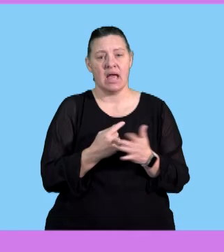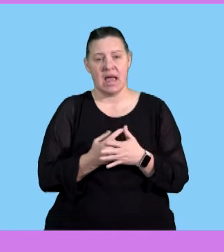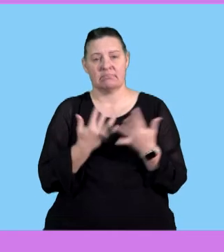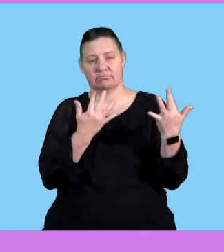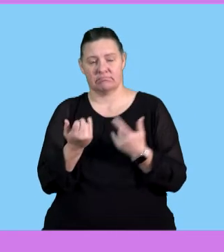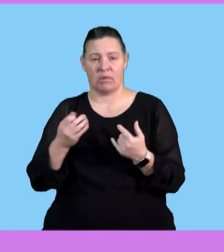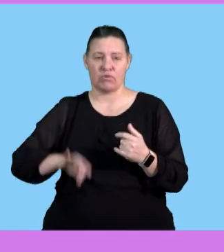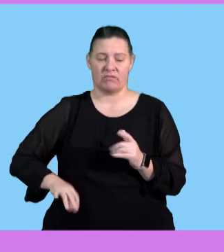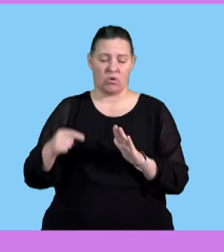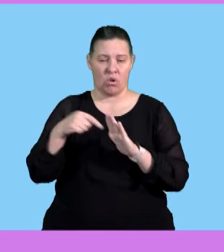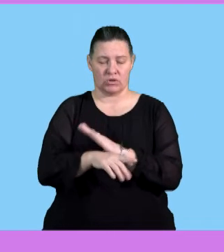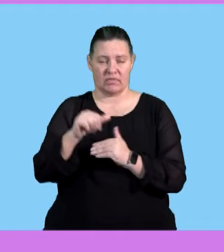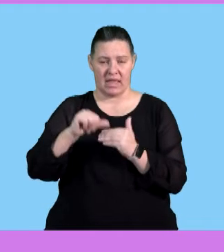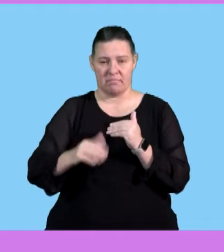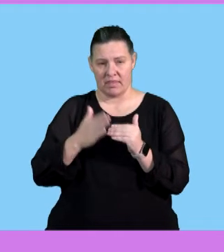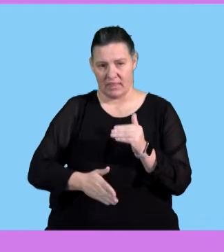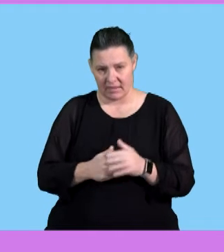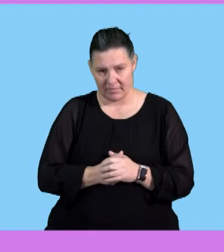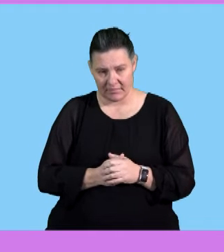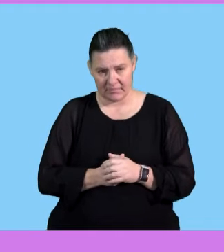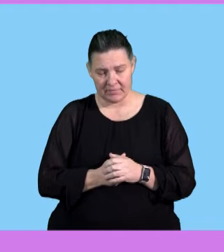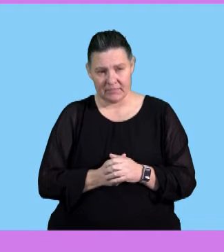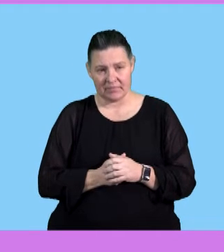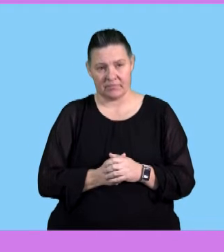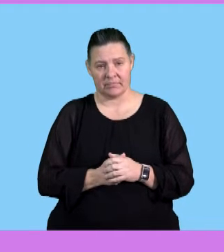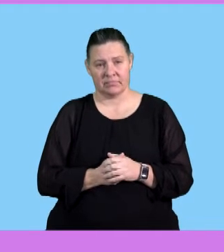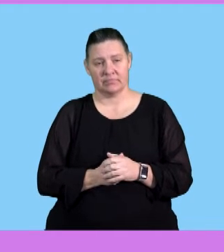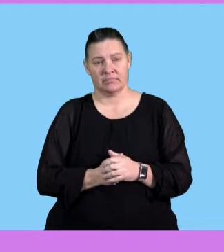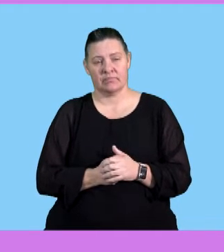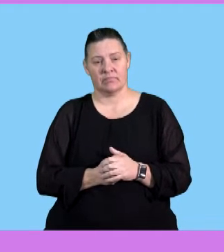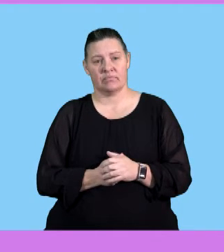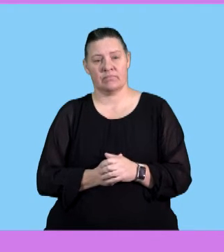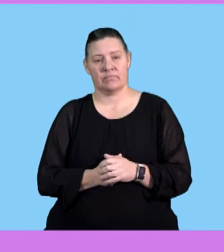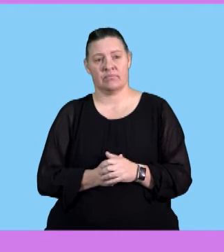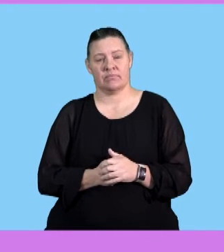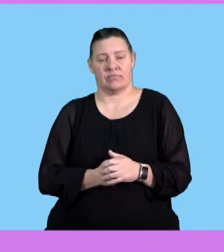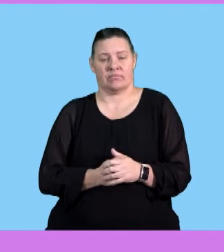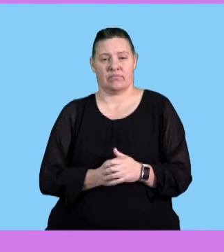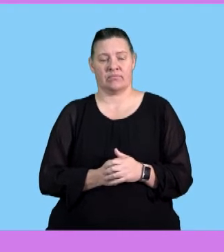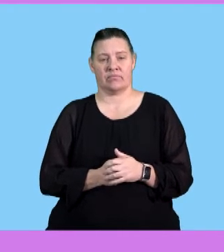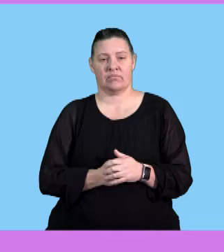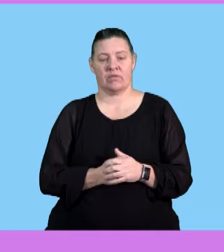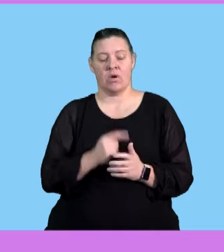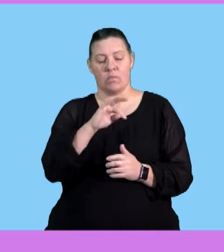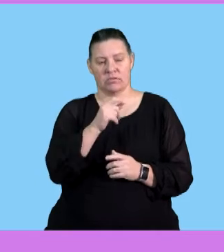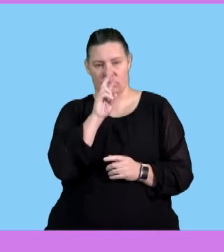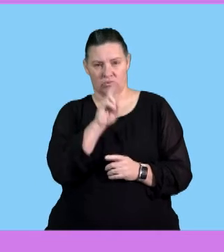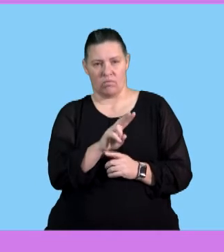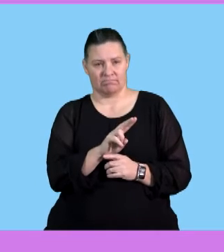statement and calculate her profit or loss at the end of that month. So what's happening here